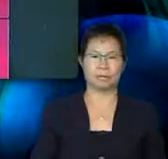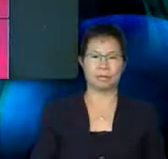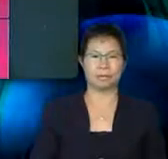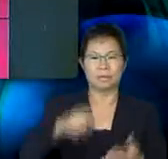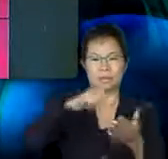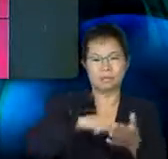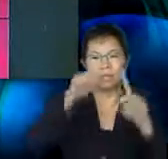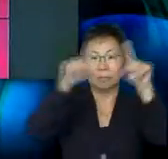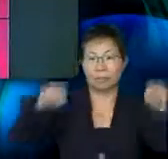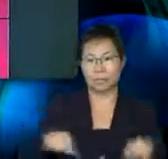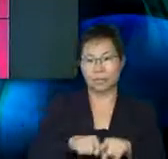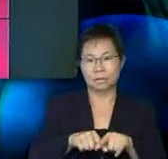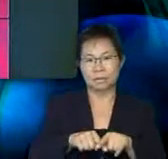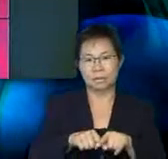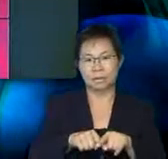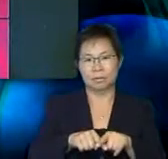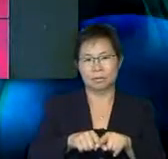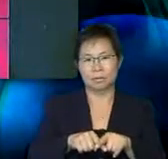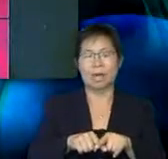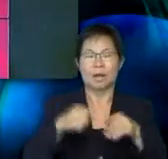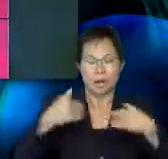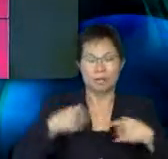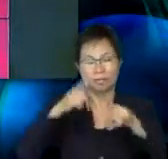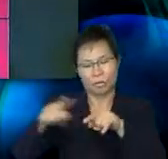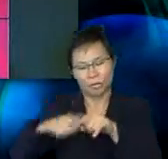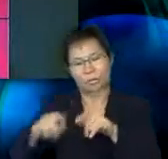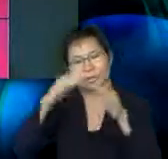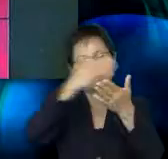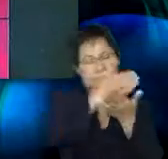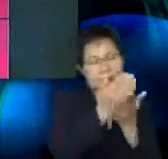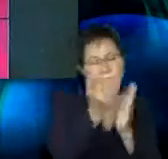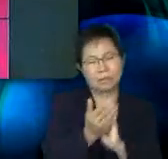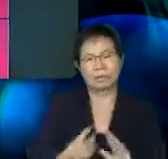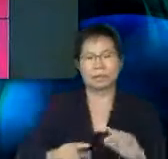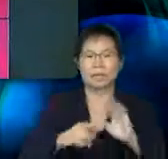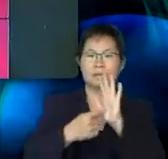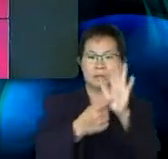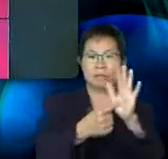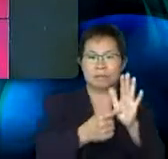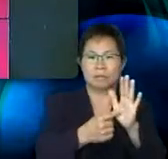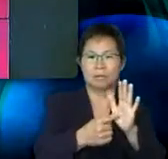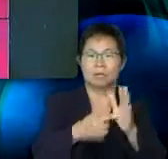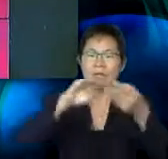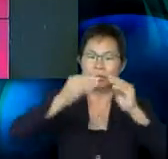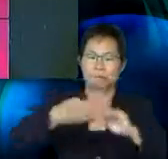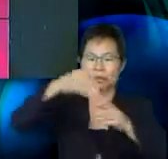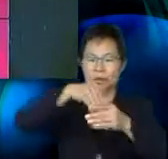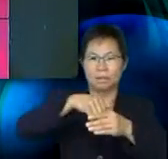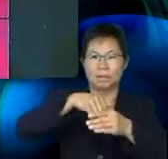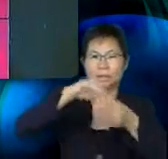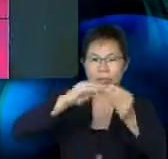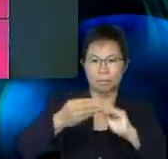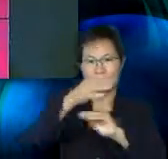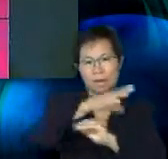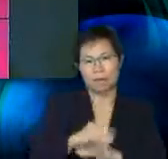this is a piece of board which consists of various sections which displays the place value of digits in tens